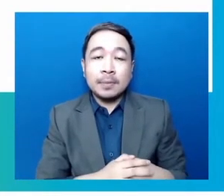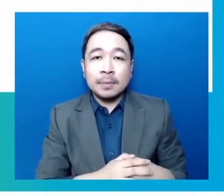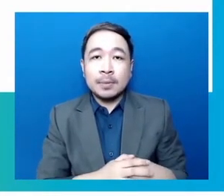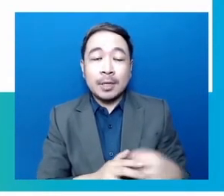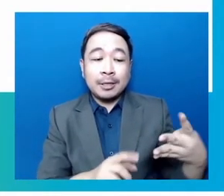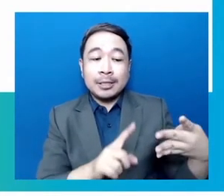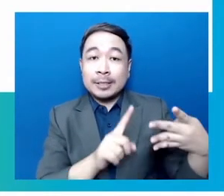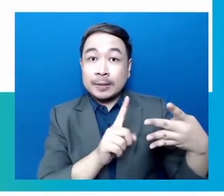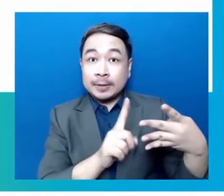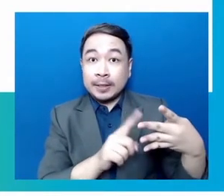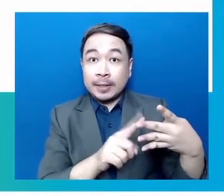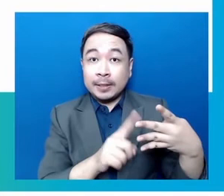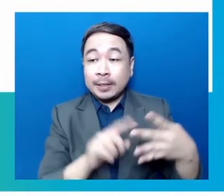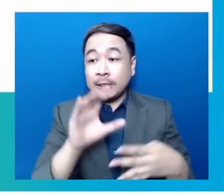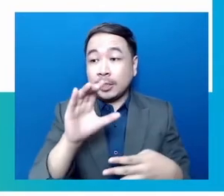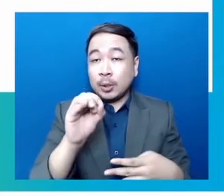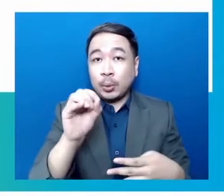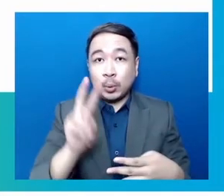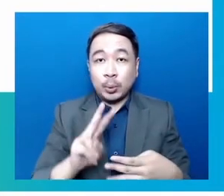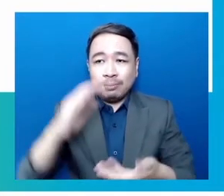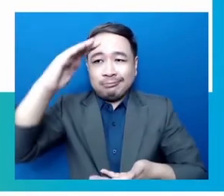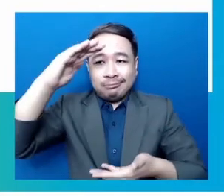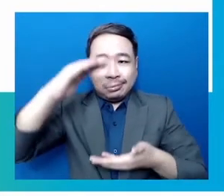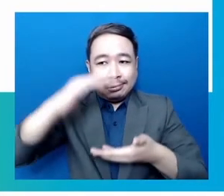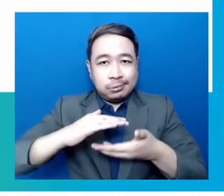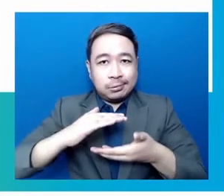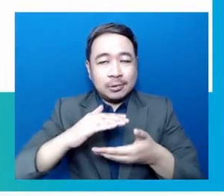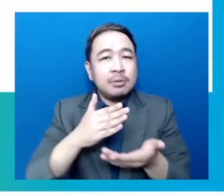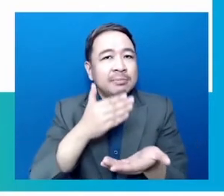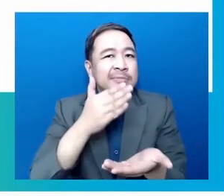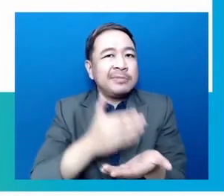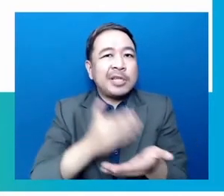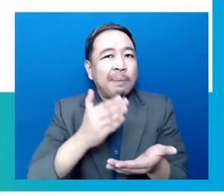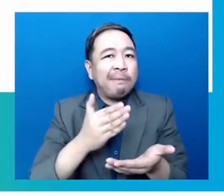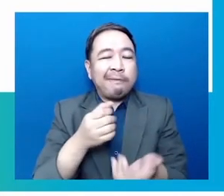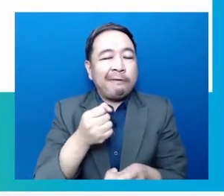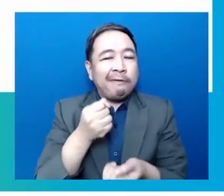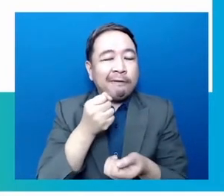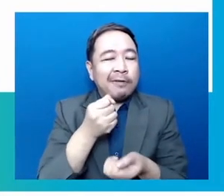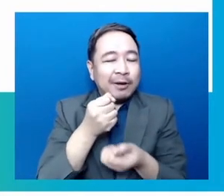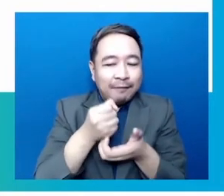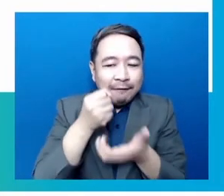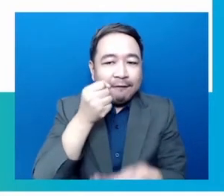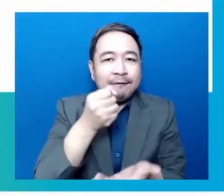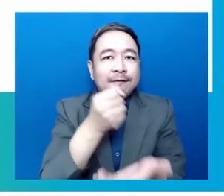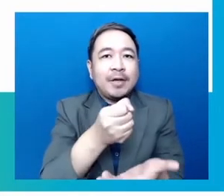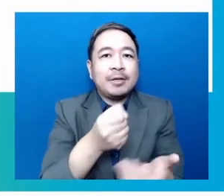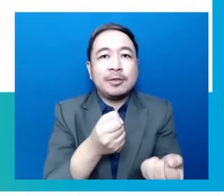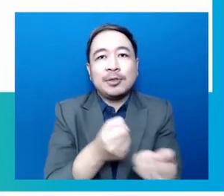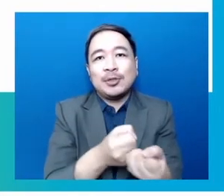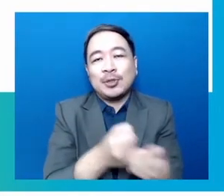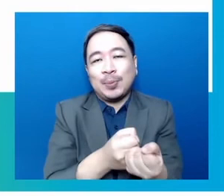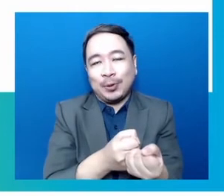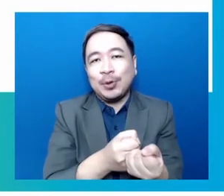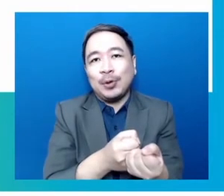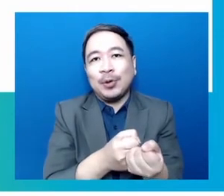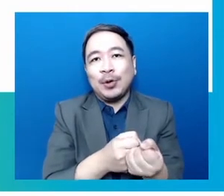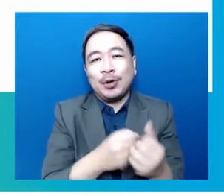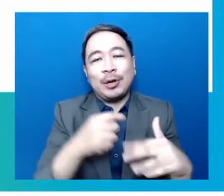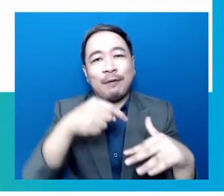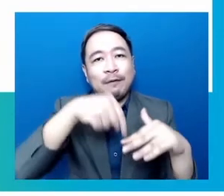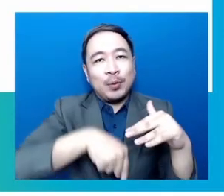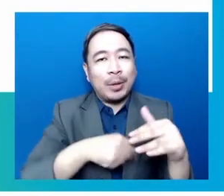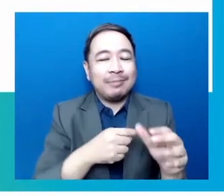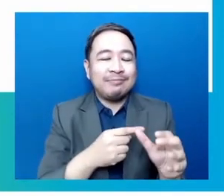energy supply by ending fossil fuel finance. ADB should once and for all declare a full commitment to stop